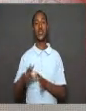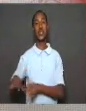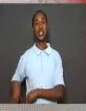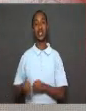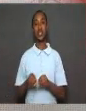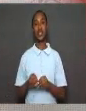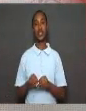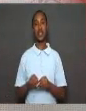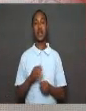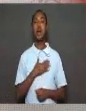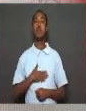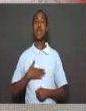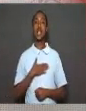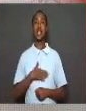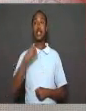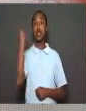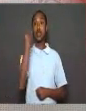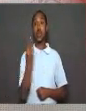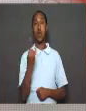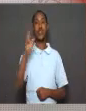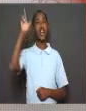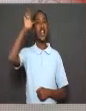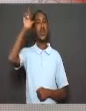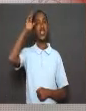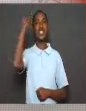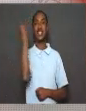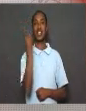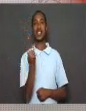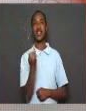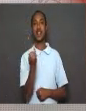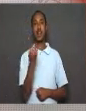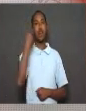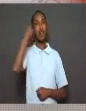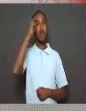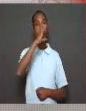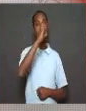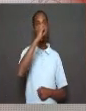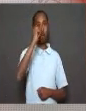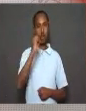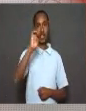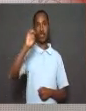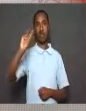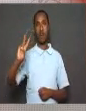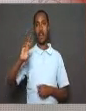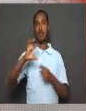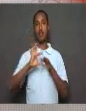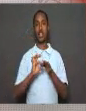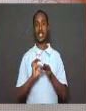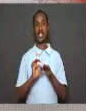Students, please draw the Lewis structure for the coordinate covalent